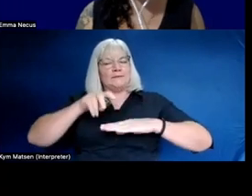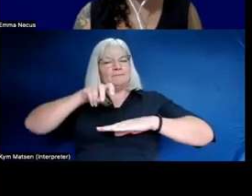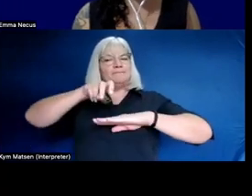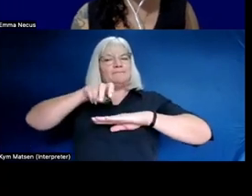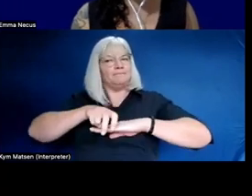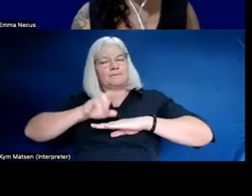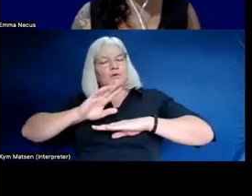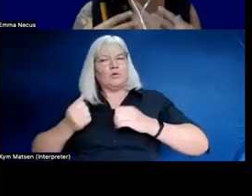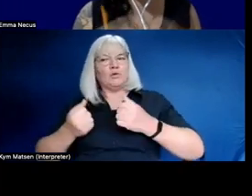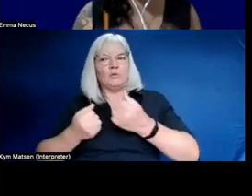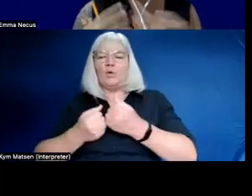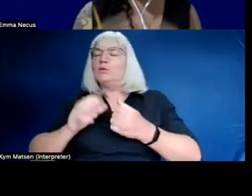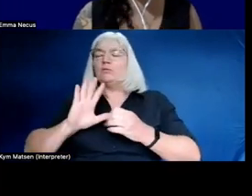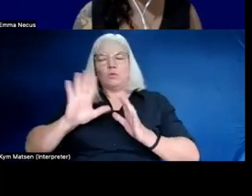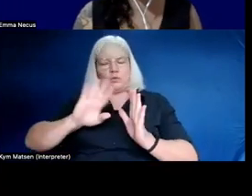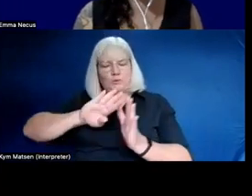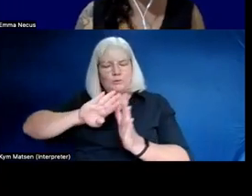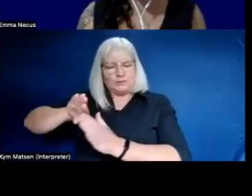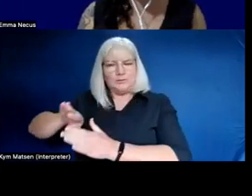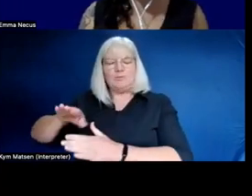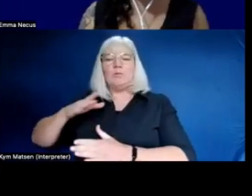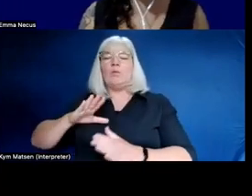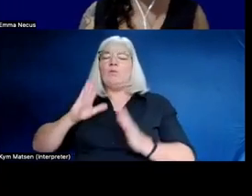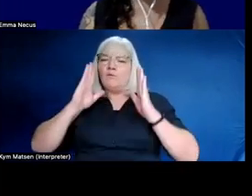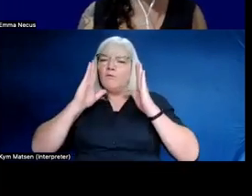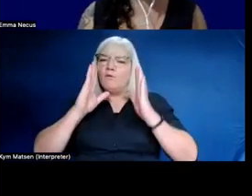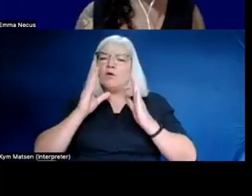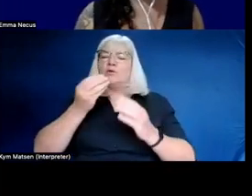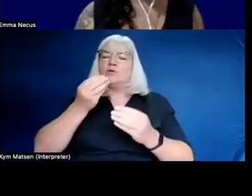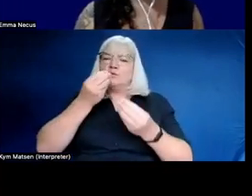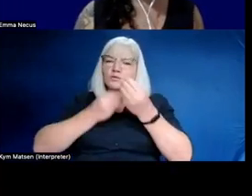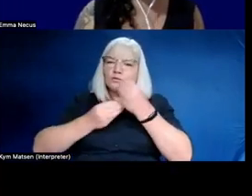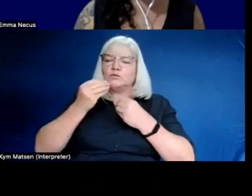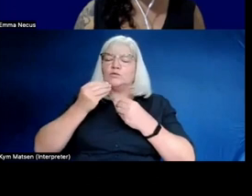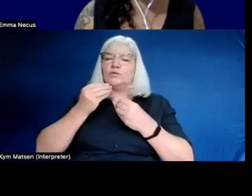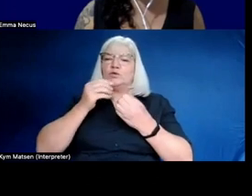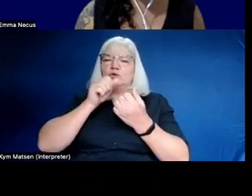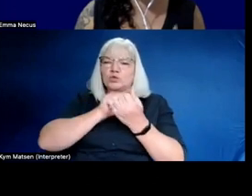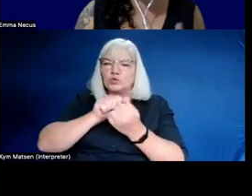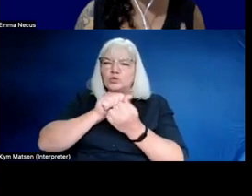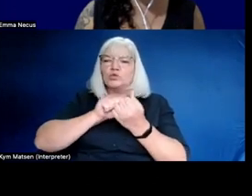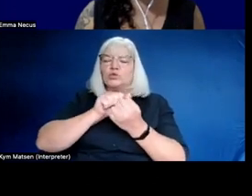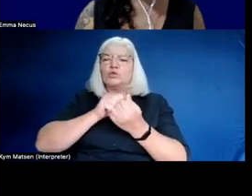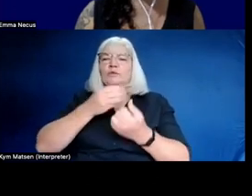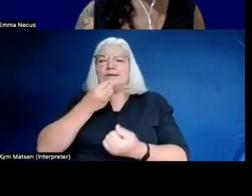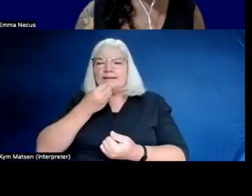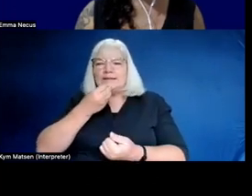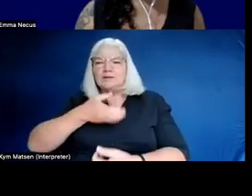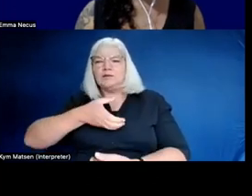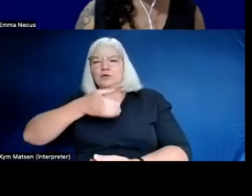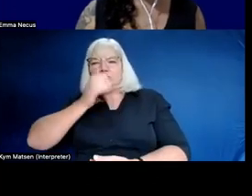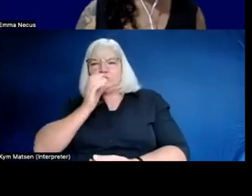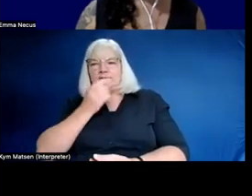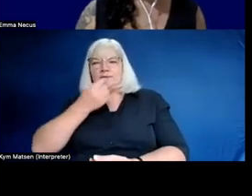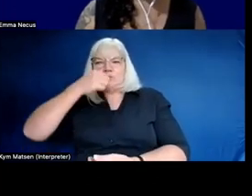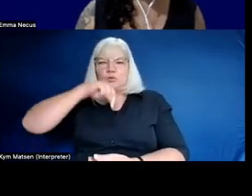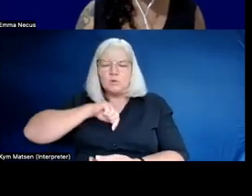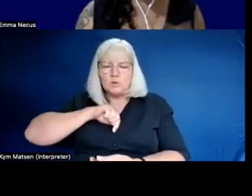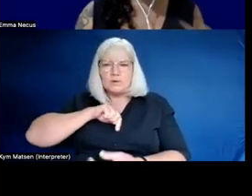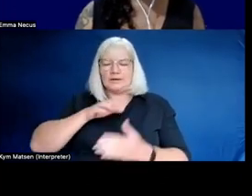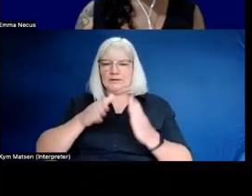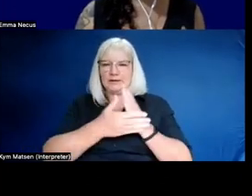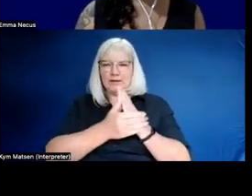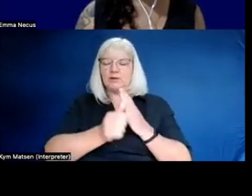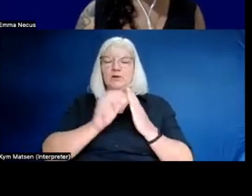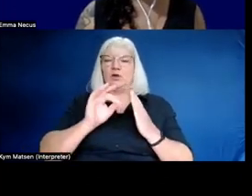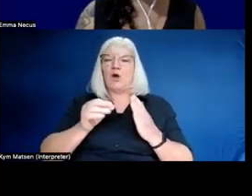mealtime and chewing and eating and drinking skills, for example, not on sitting in space. For children